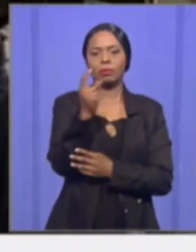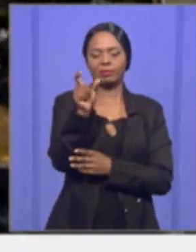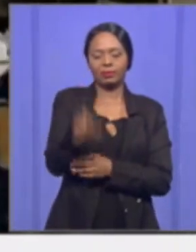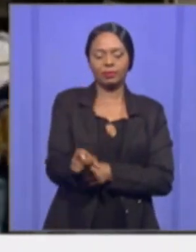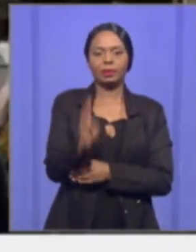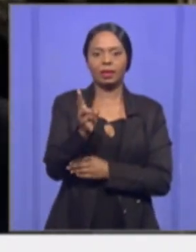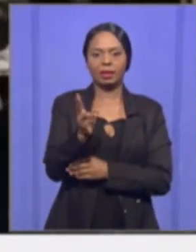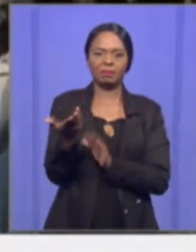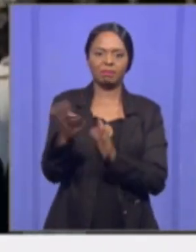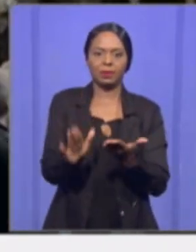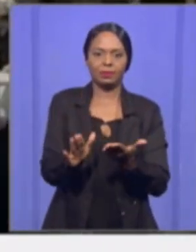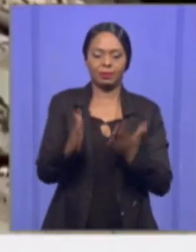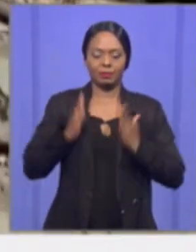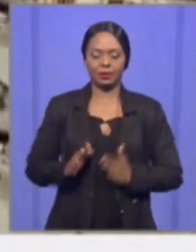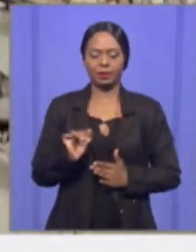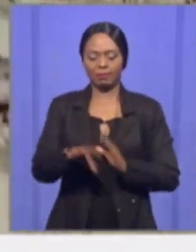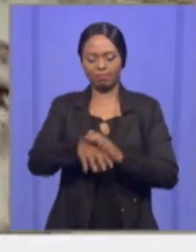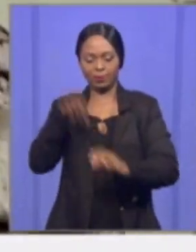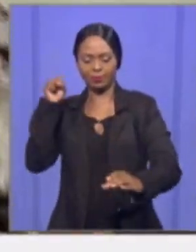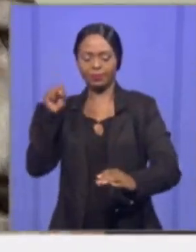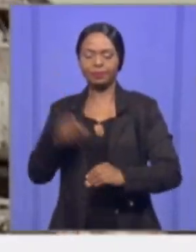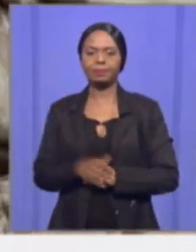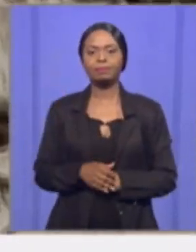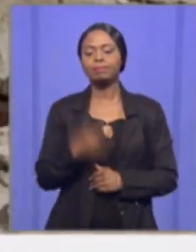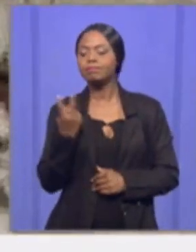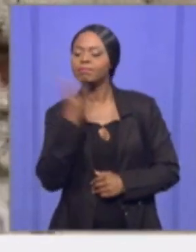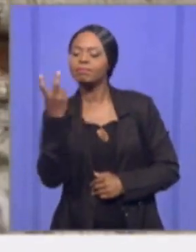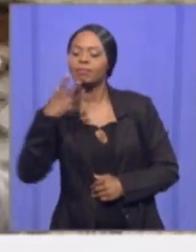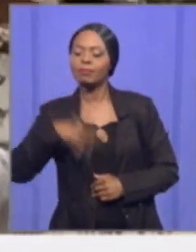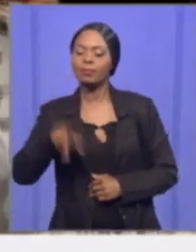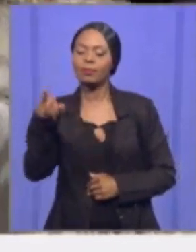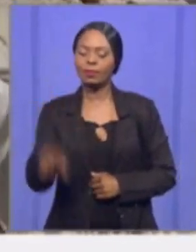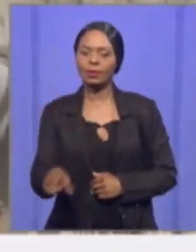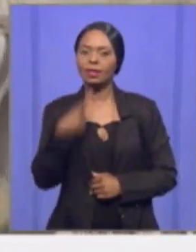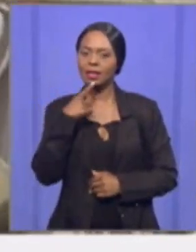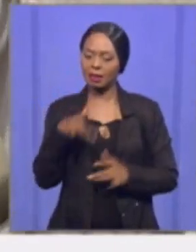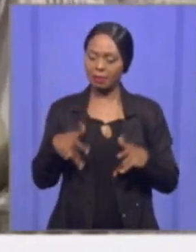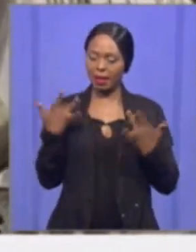motsosetlhabelo mme ba tswelela ka go batla motho yo mongwe yo go dumelwang a santse a tshela.